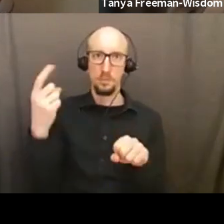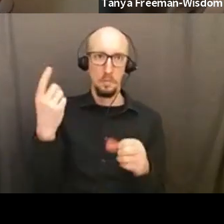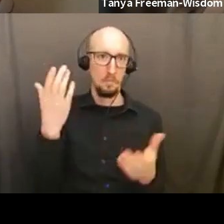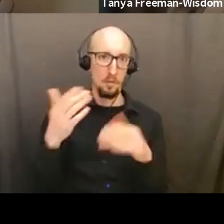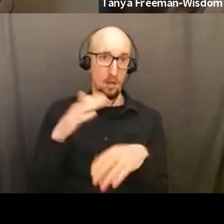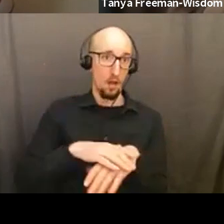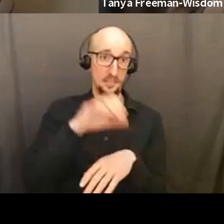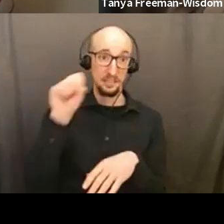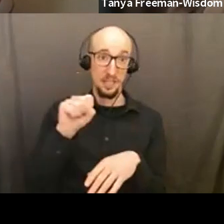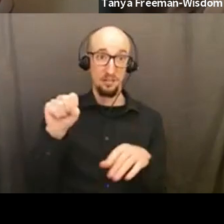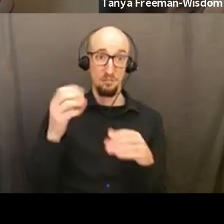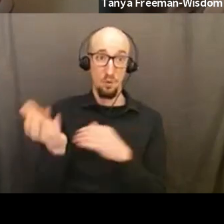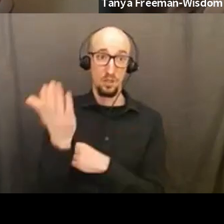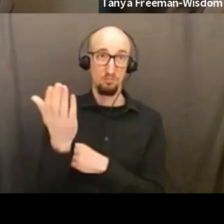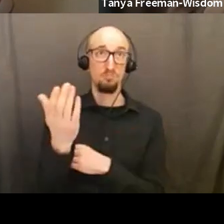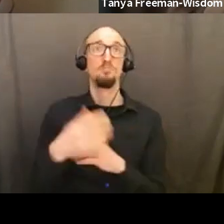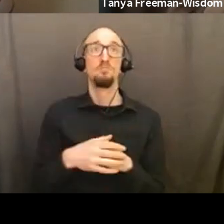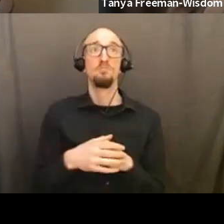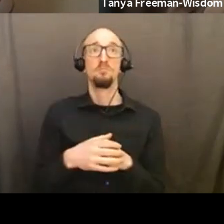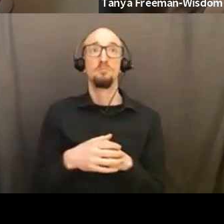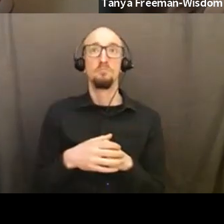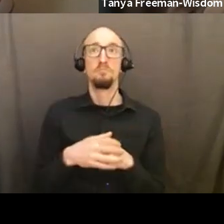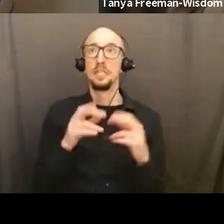morning. Either one,